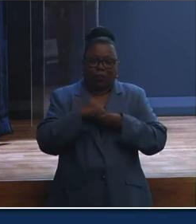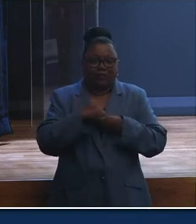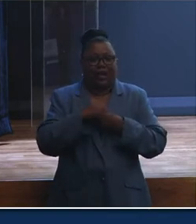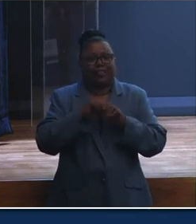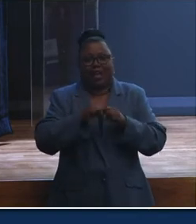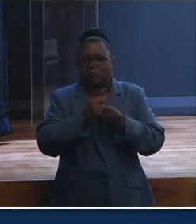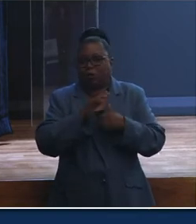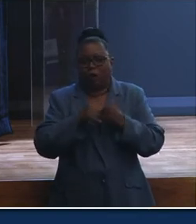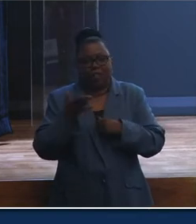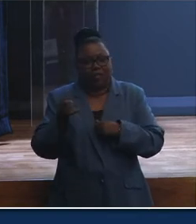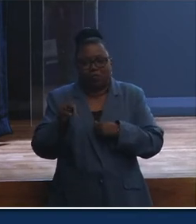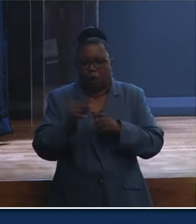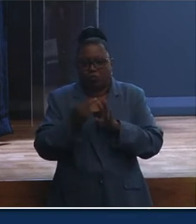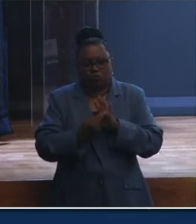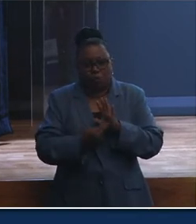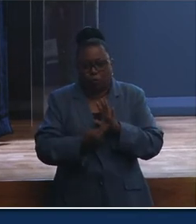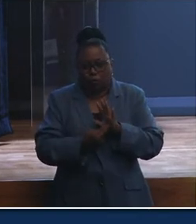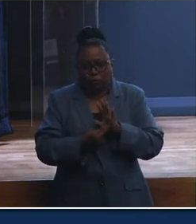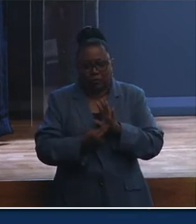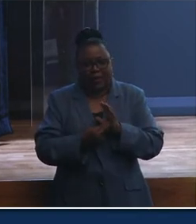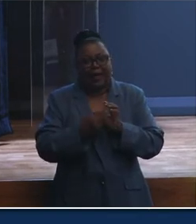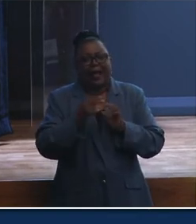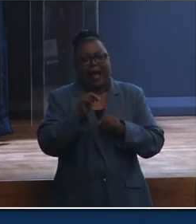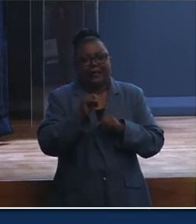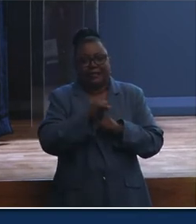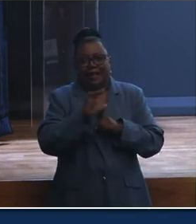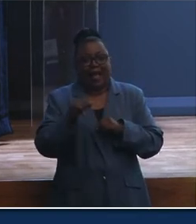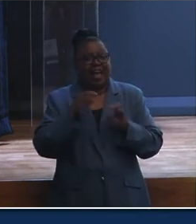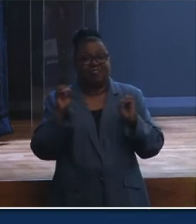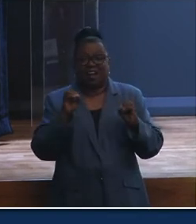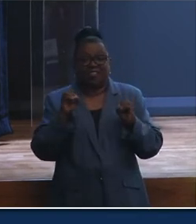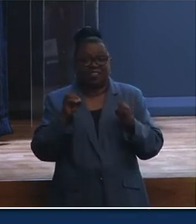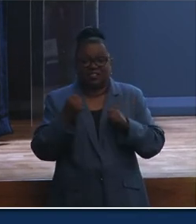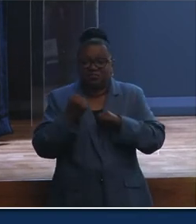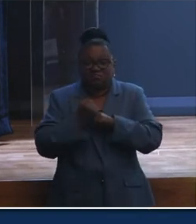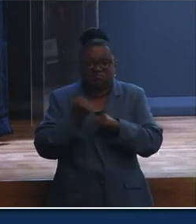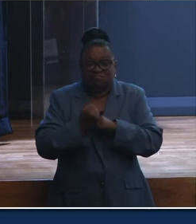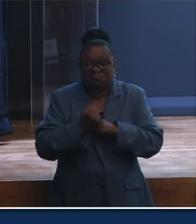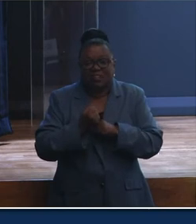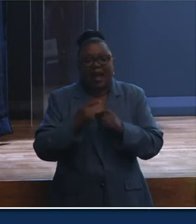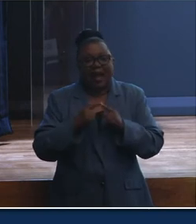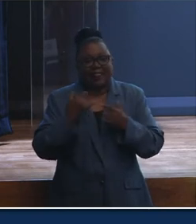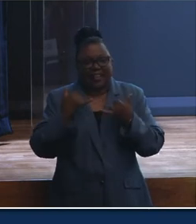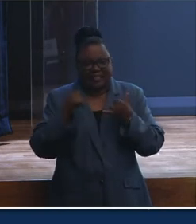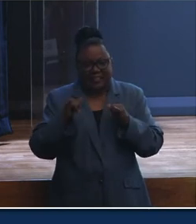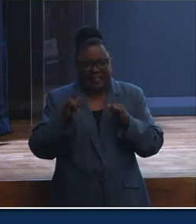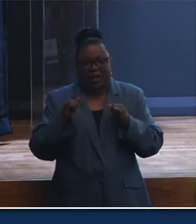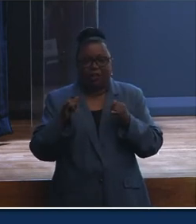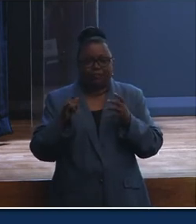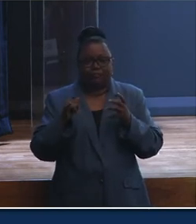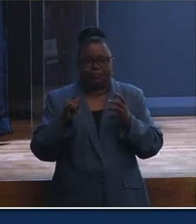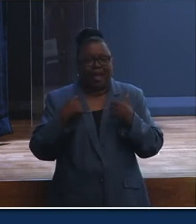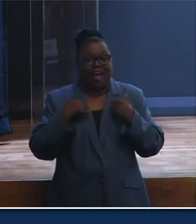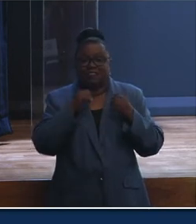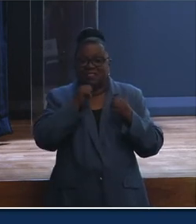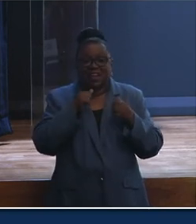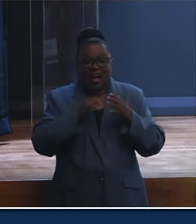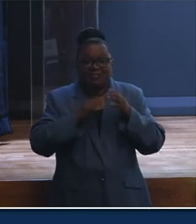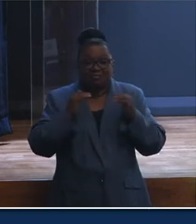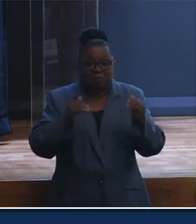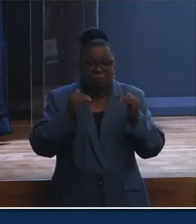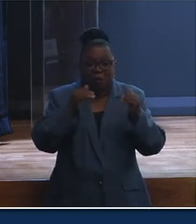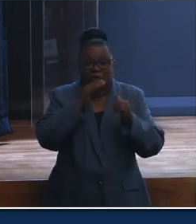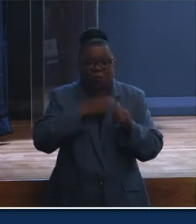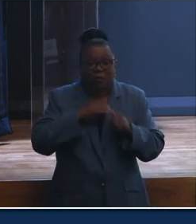they broke all their own rules. So they have really nothing to stand on. And they still have not promoted the